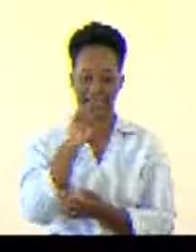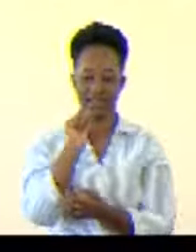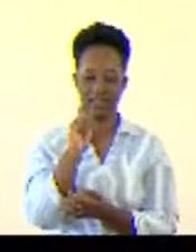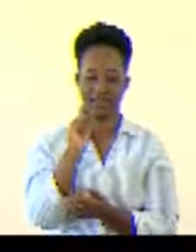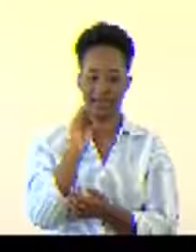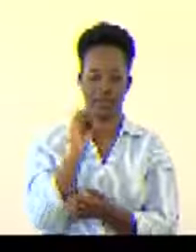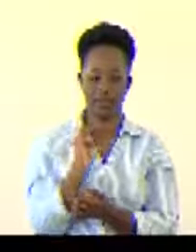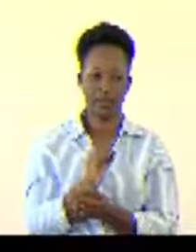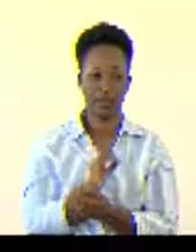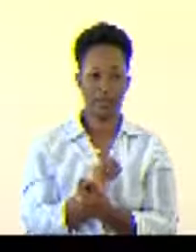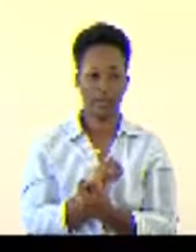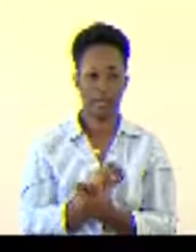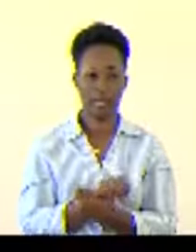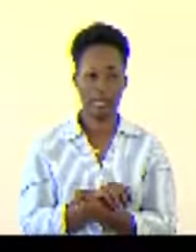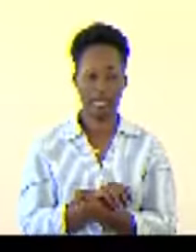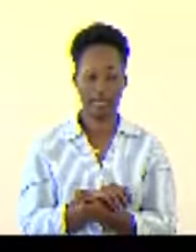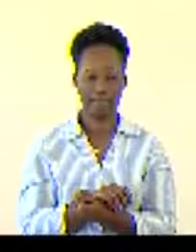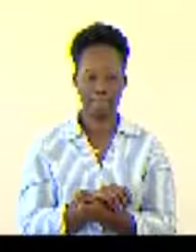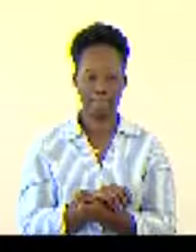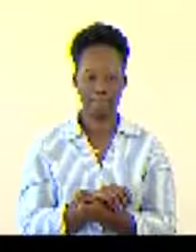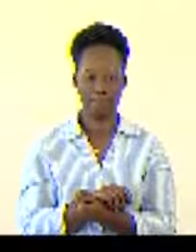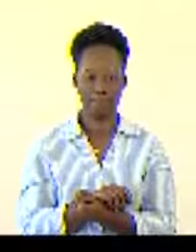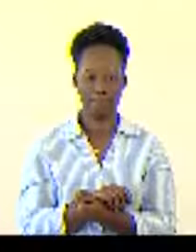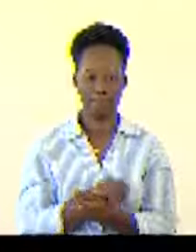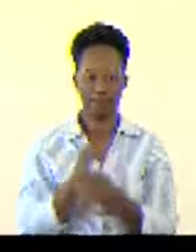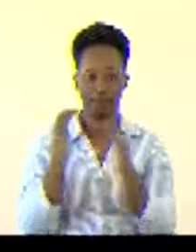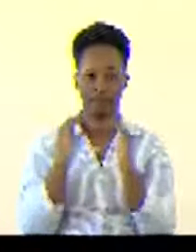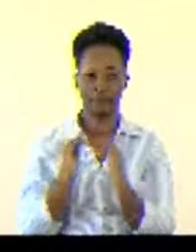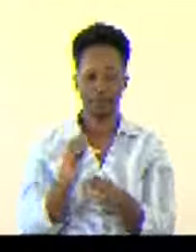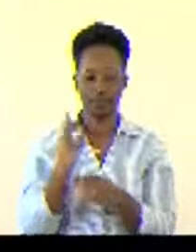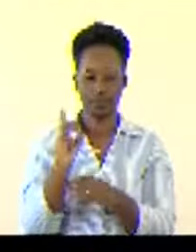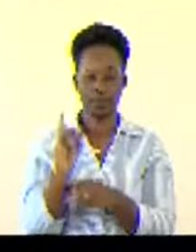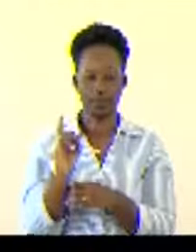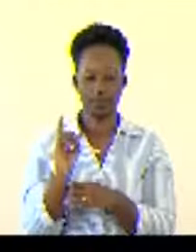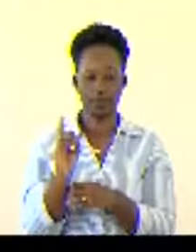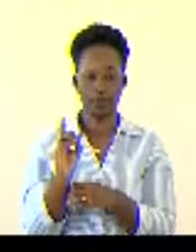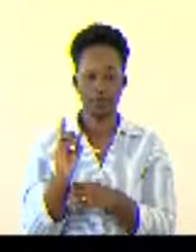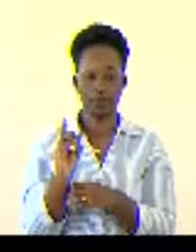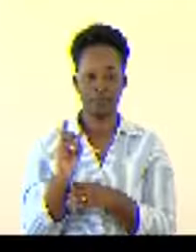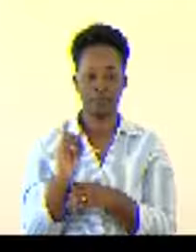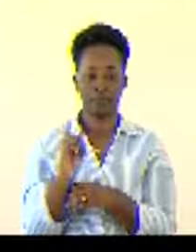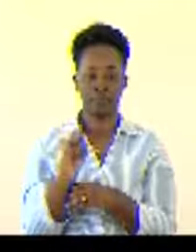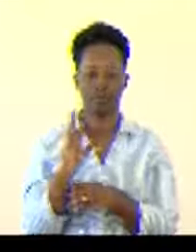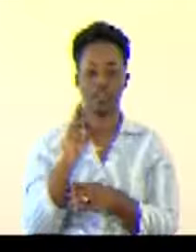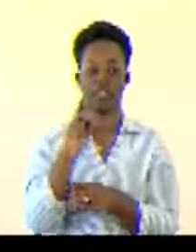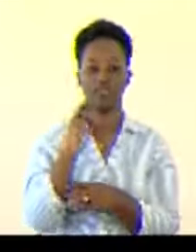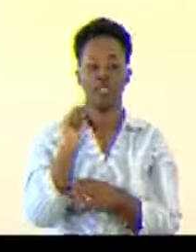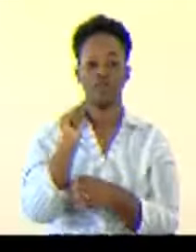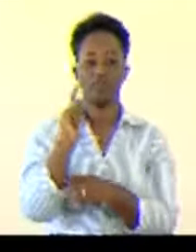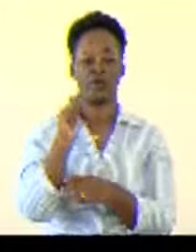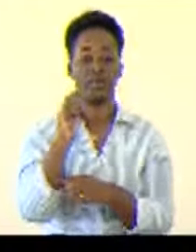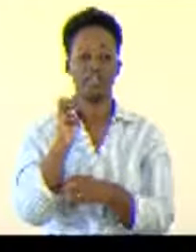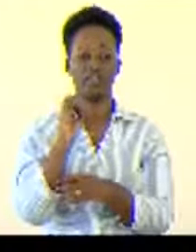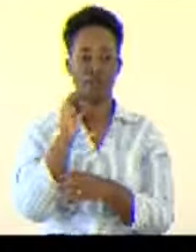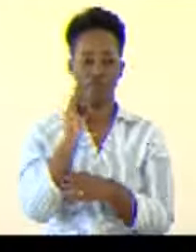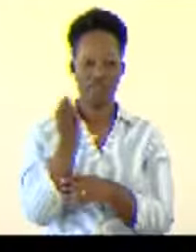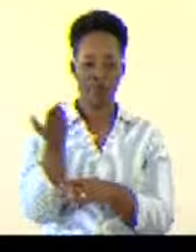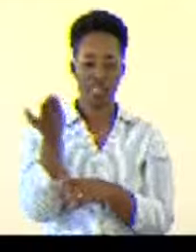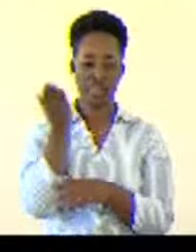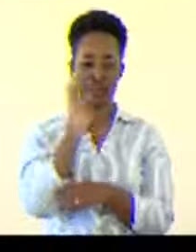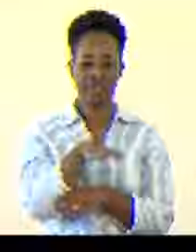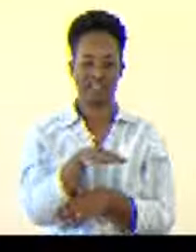The net profit ratio. Then I want you to talk about the rate of return on capital.